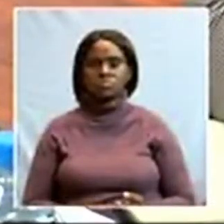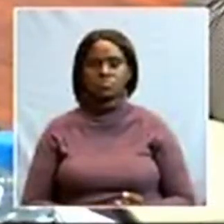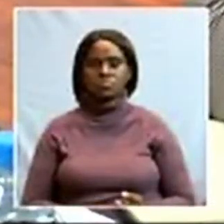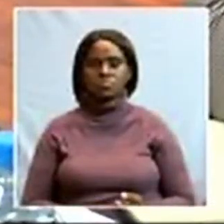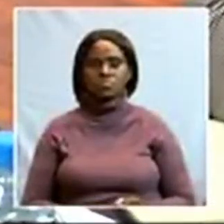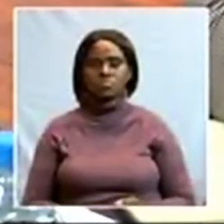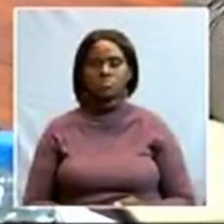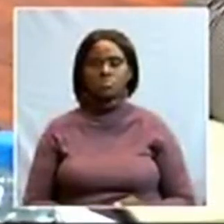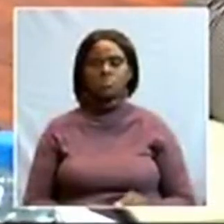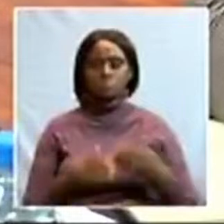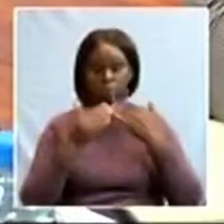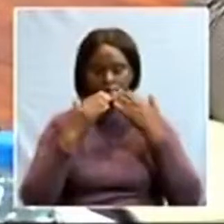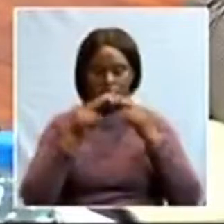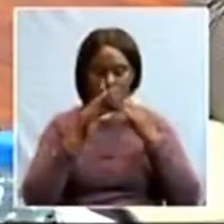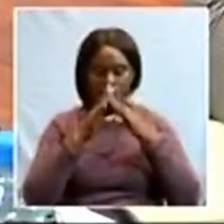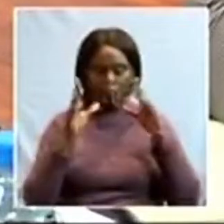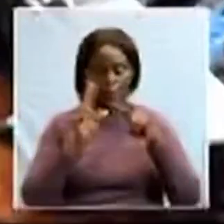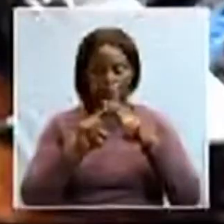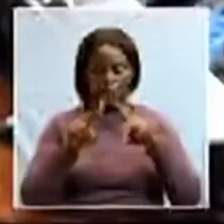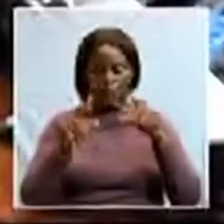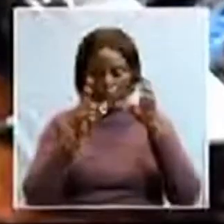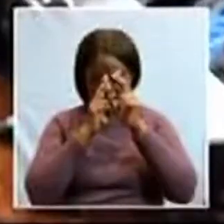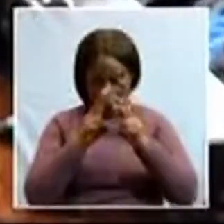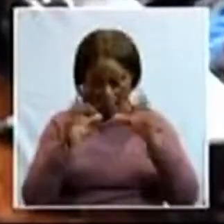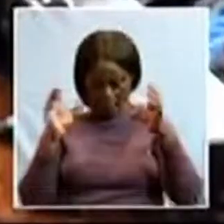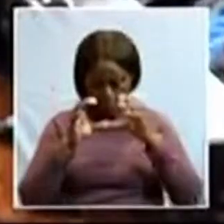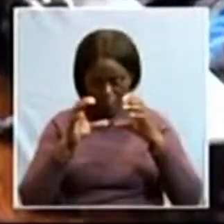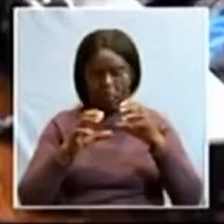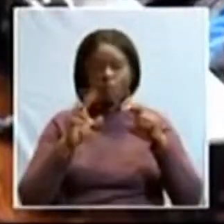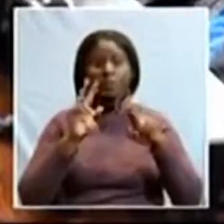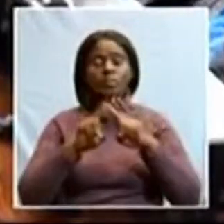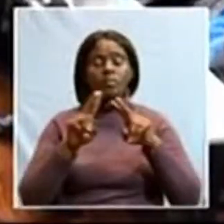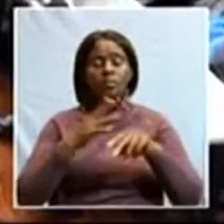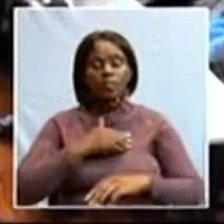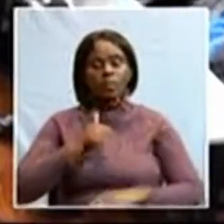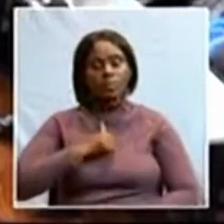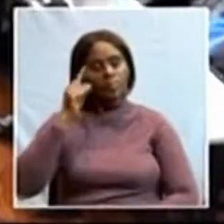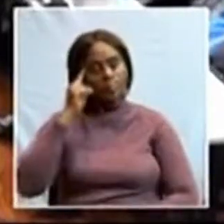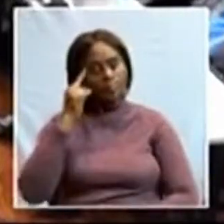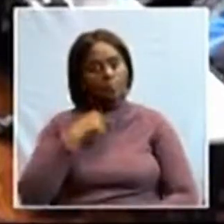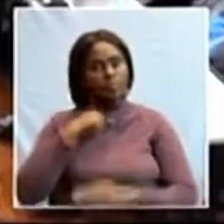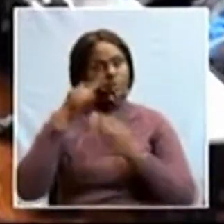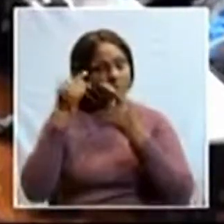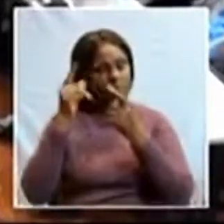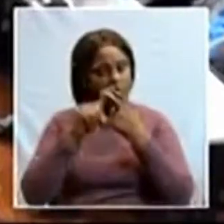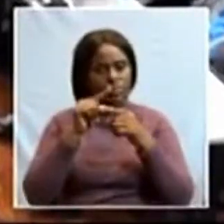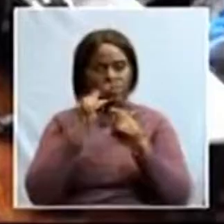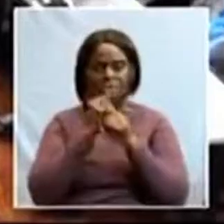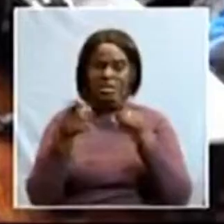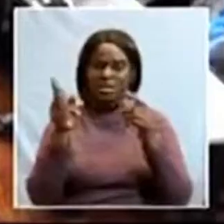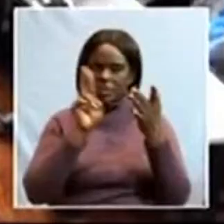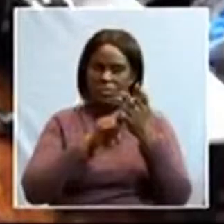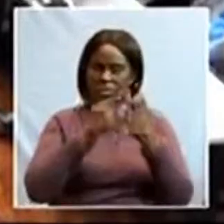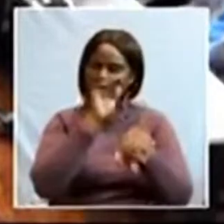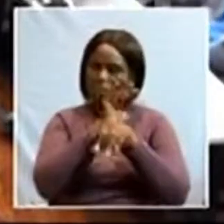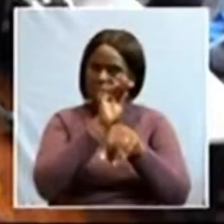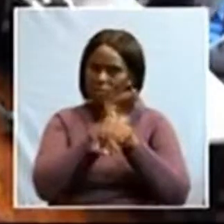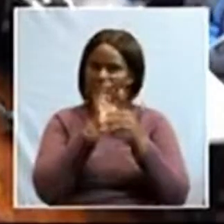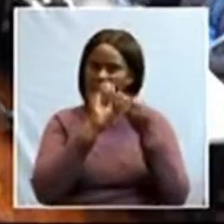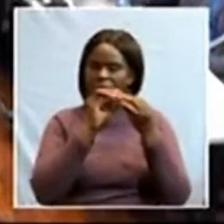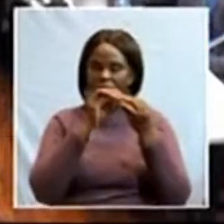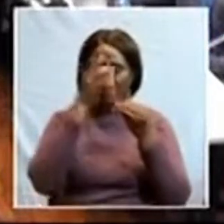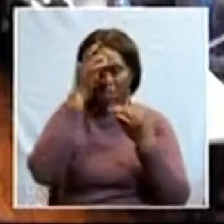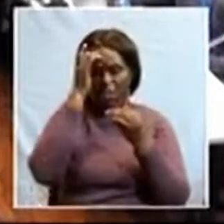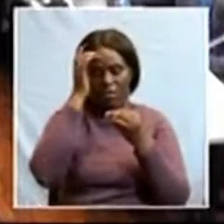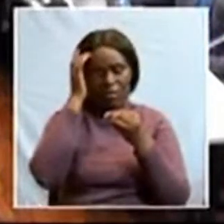Thank you very much, and Honorable Committee. Well, Chair, I think maybe I just wish to maybe just emphasize that I